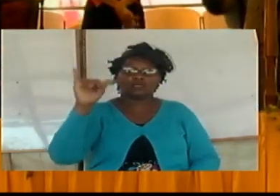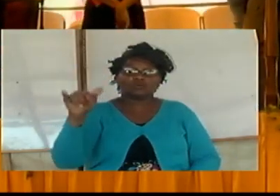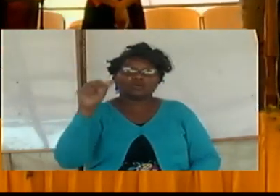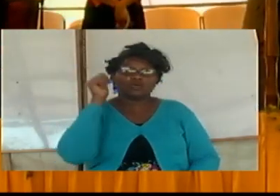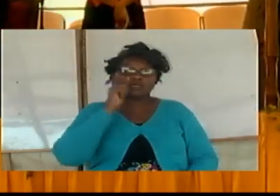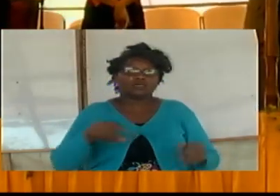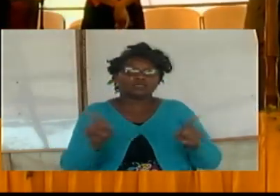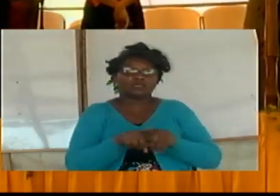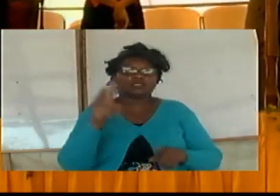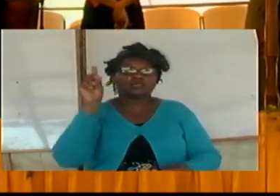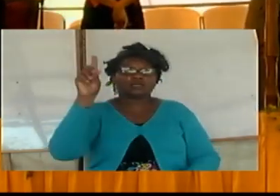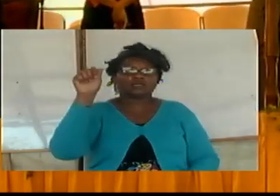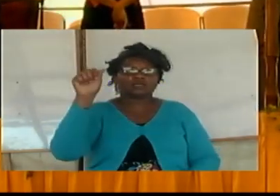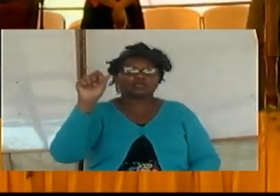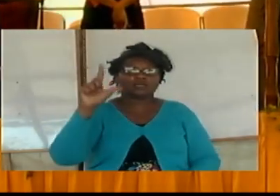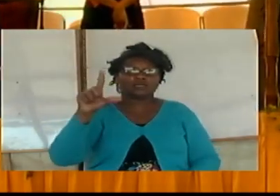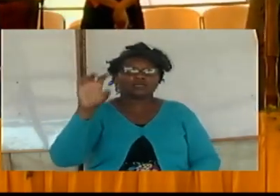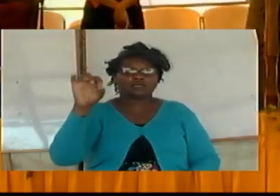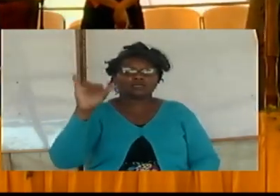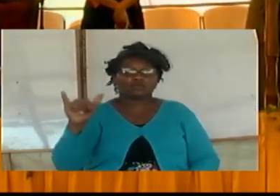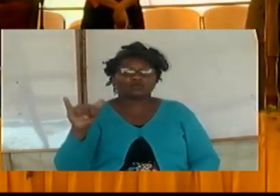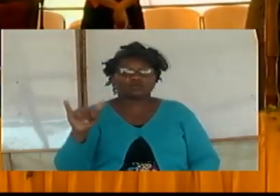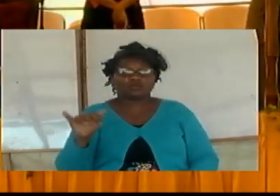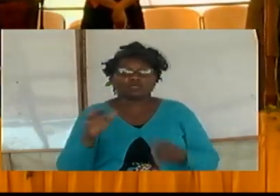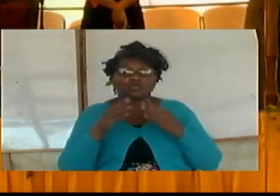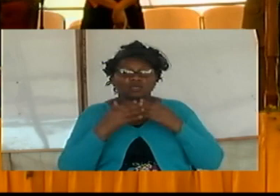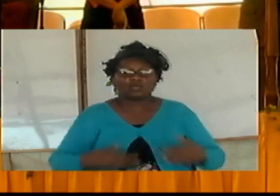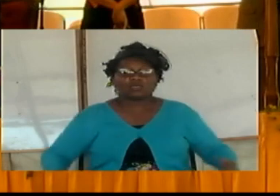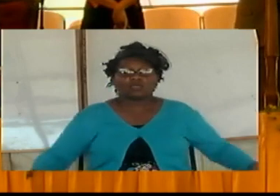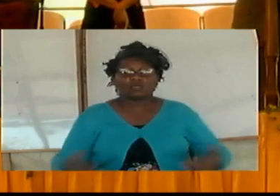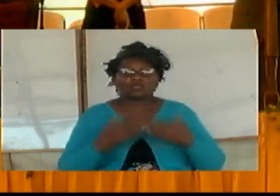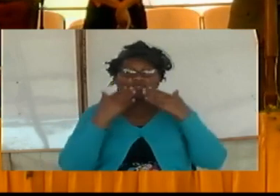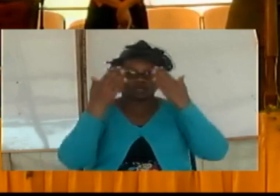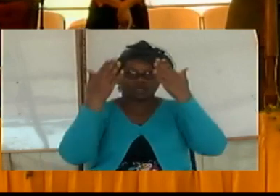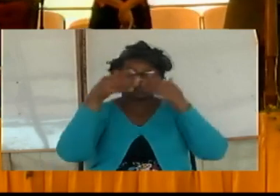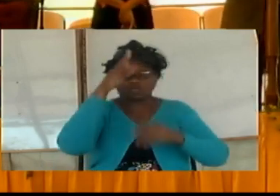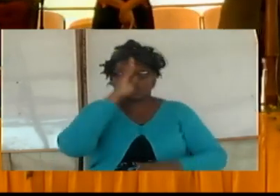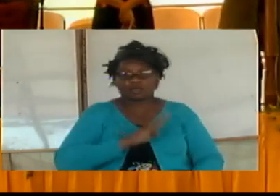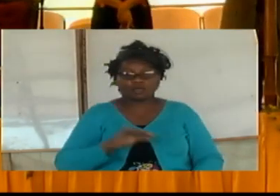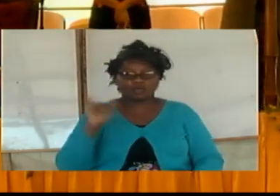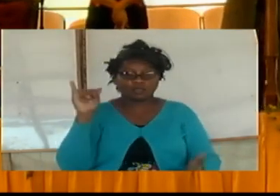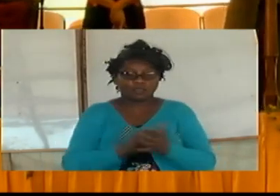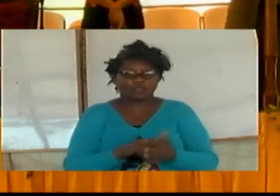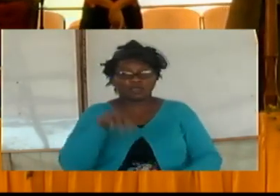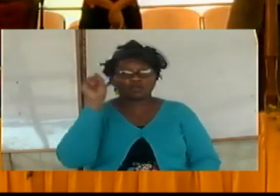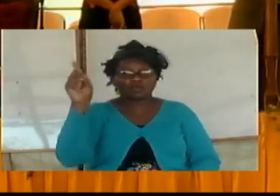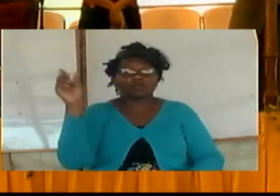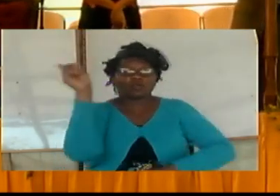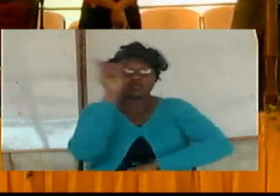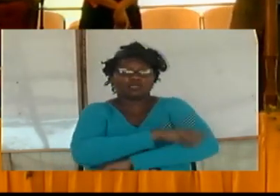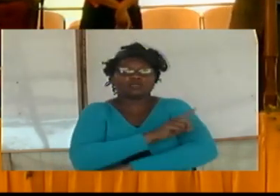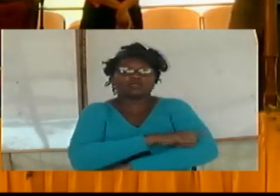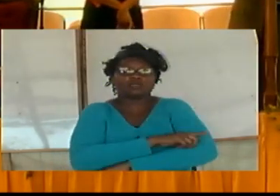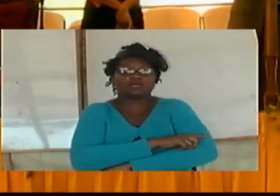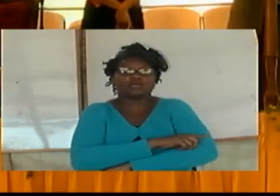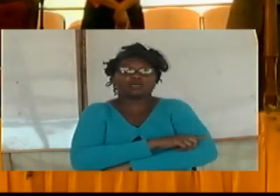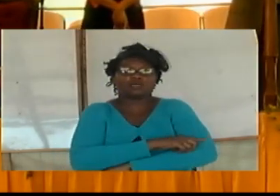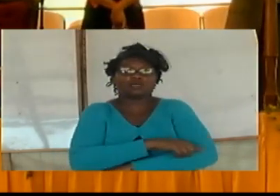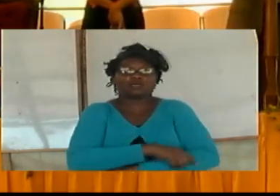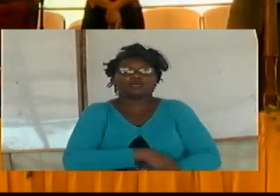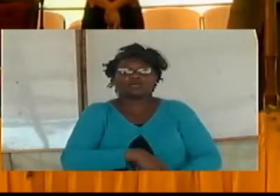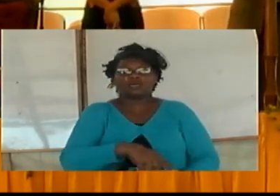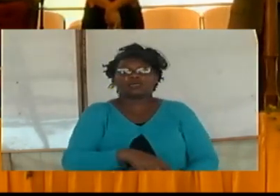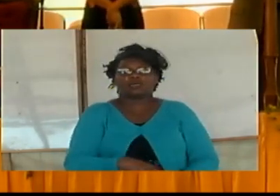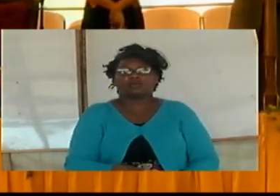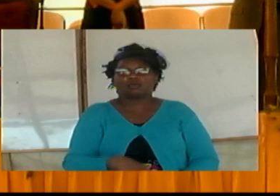you in the great name of Jesus. Amen. I thank God that one day God found it fit to save my soul. Amen.